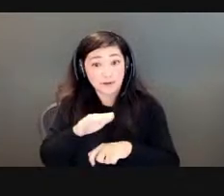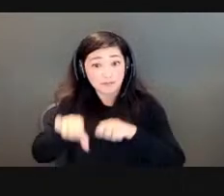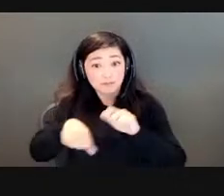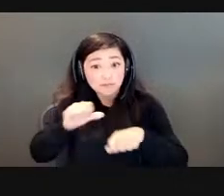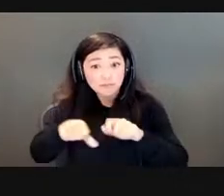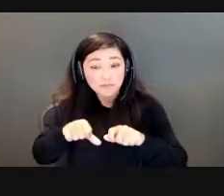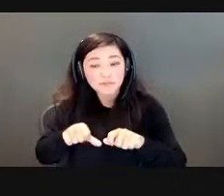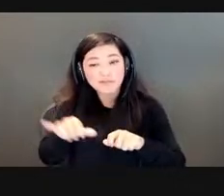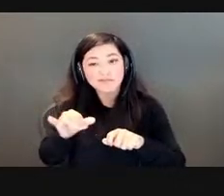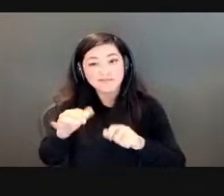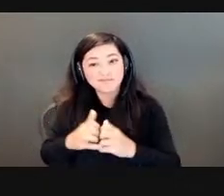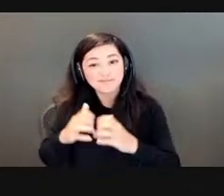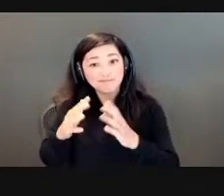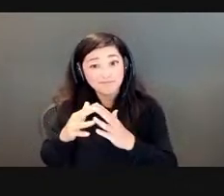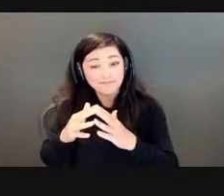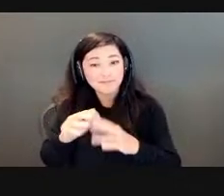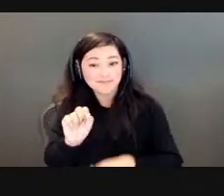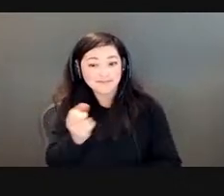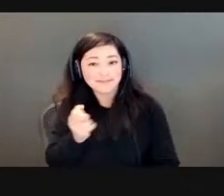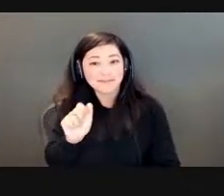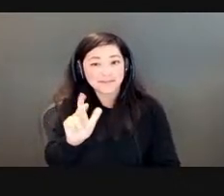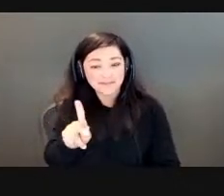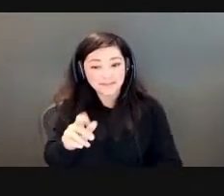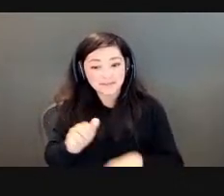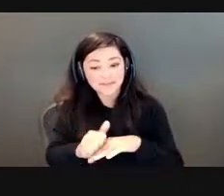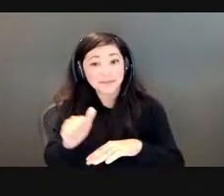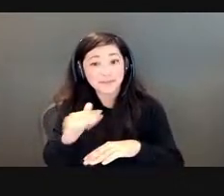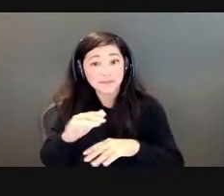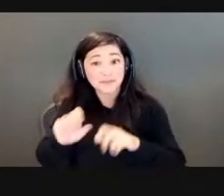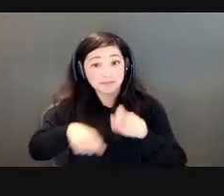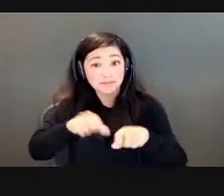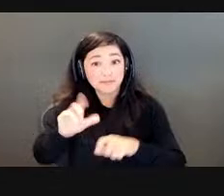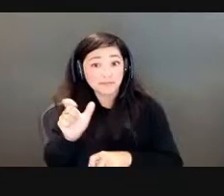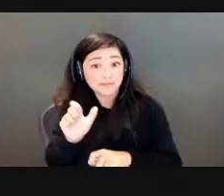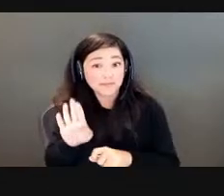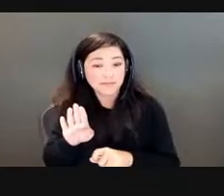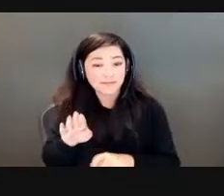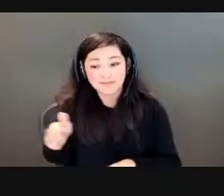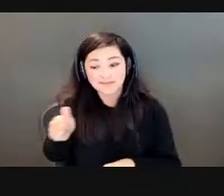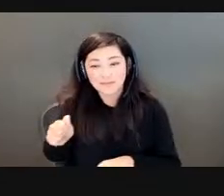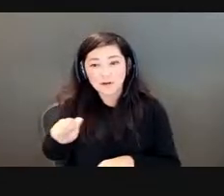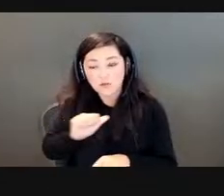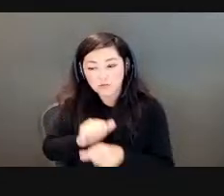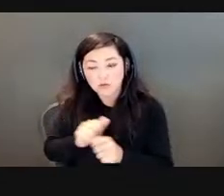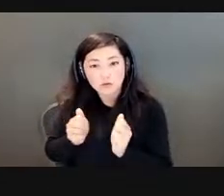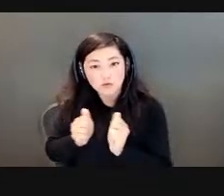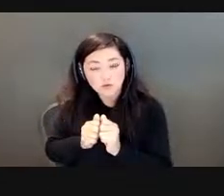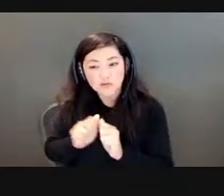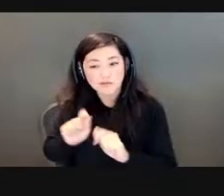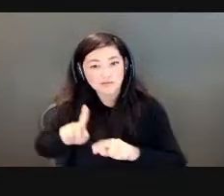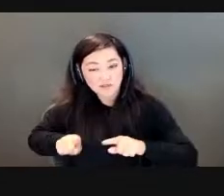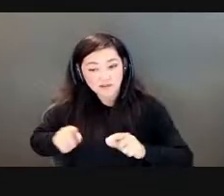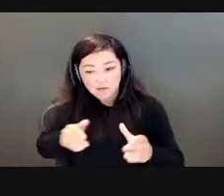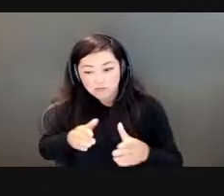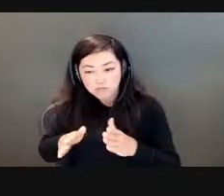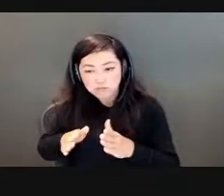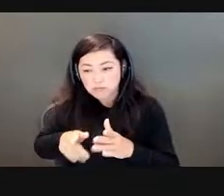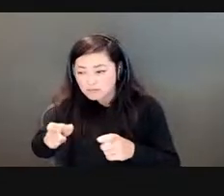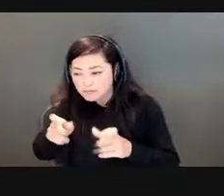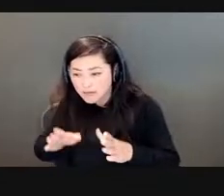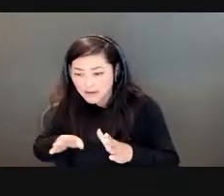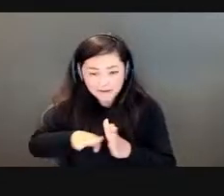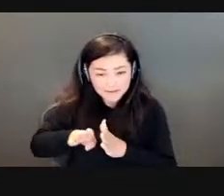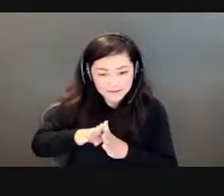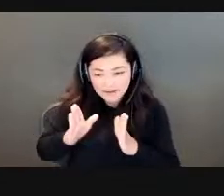and founded the Saskatchewan Adaptive Mountain Biking Club. She works with trail builders and managers to identify obstacles